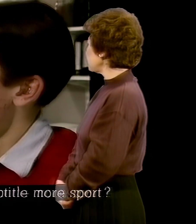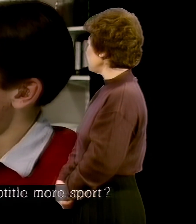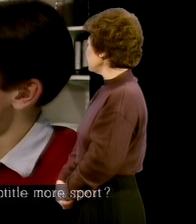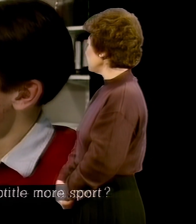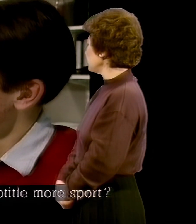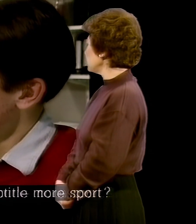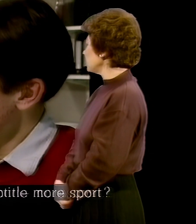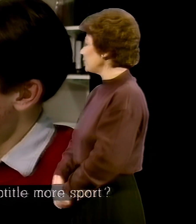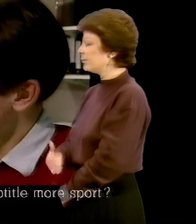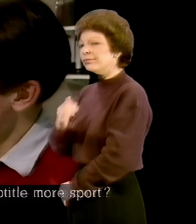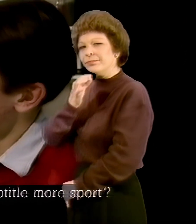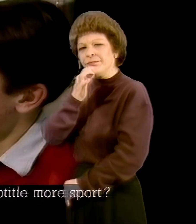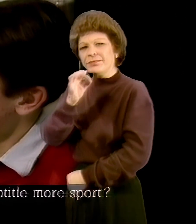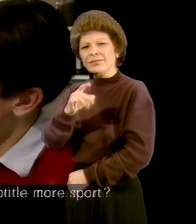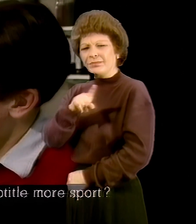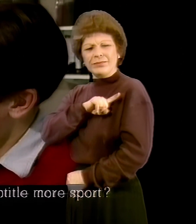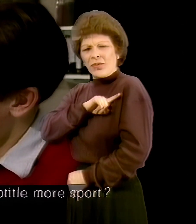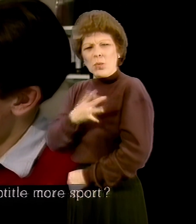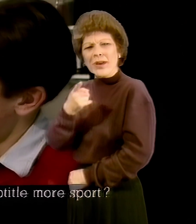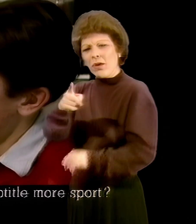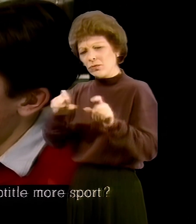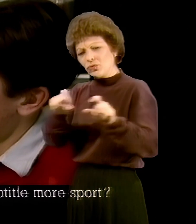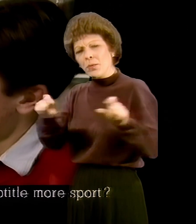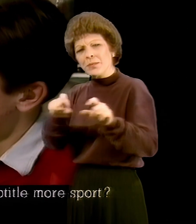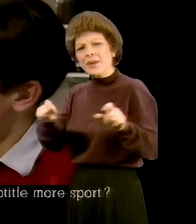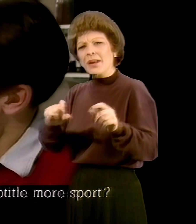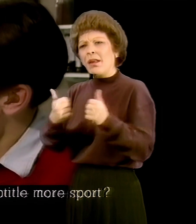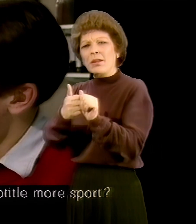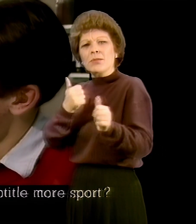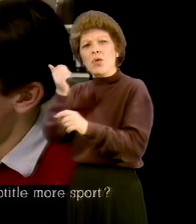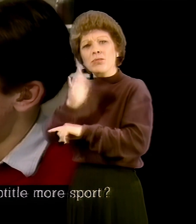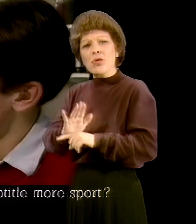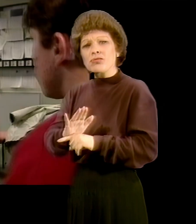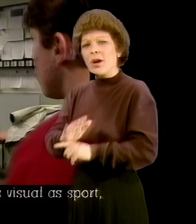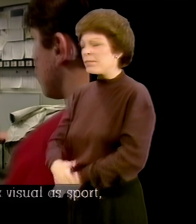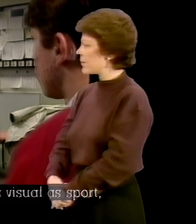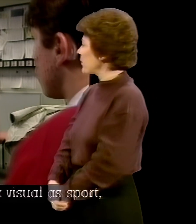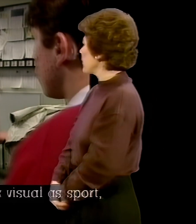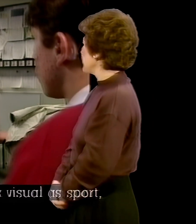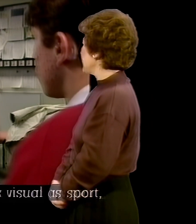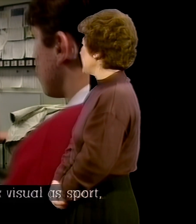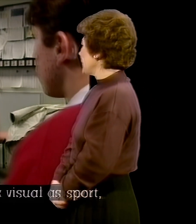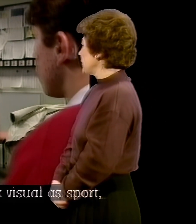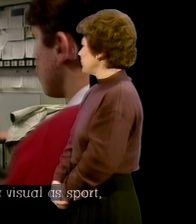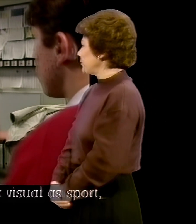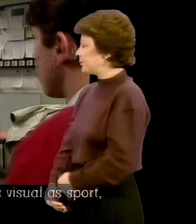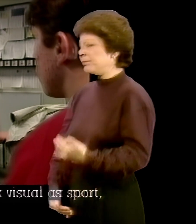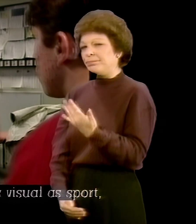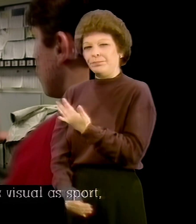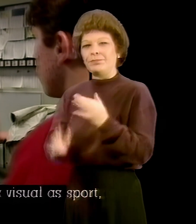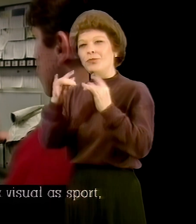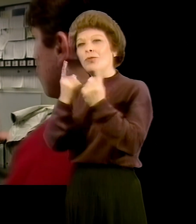Why is there a subtitle on sport? Something as visual as sport,